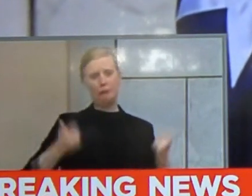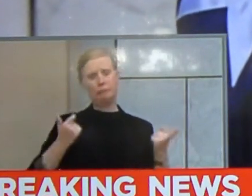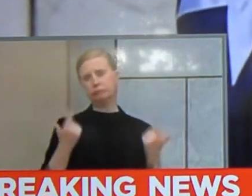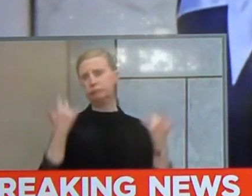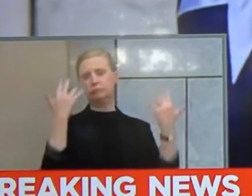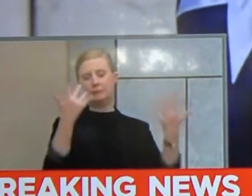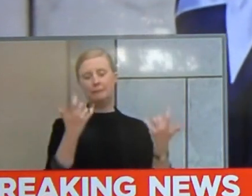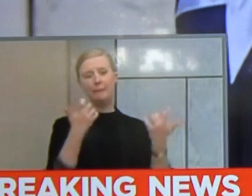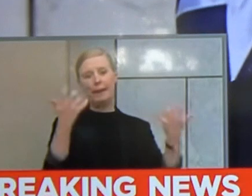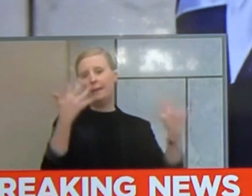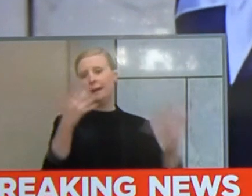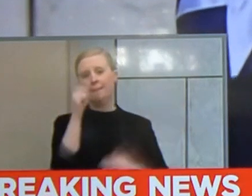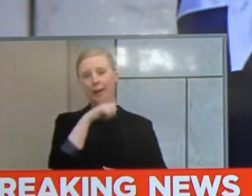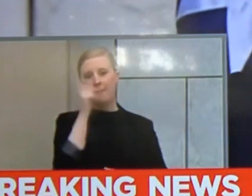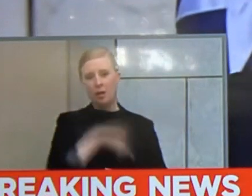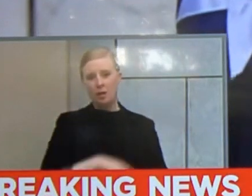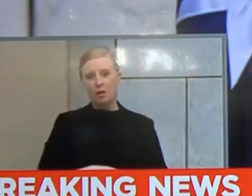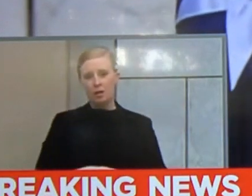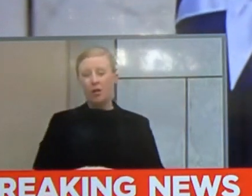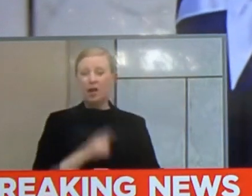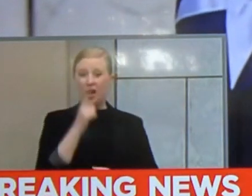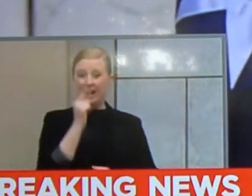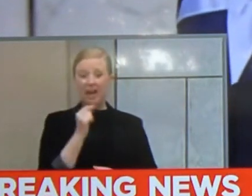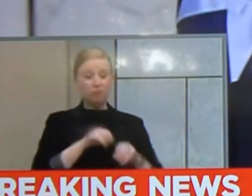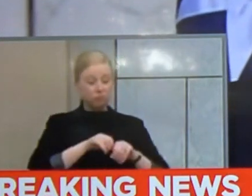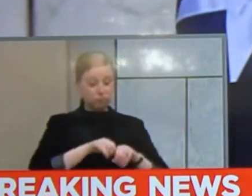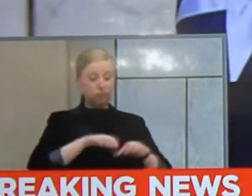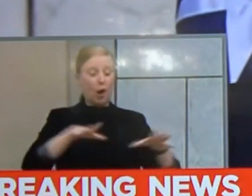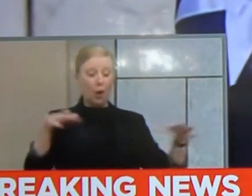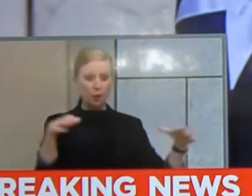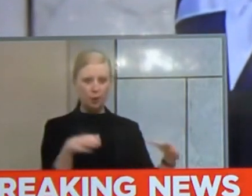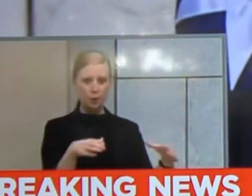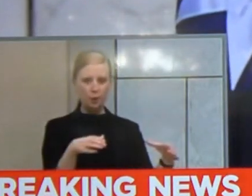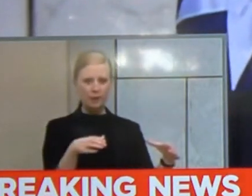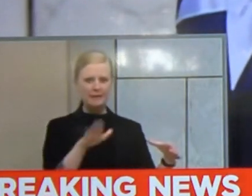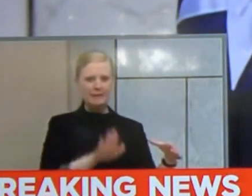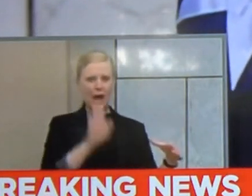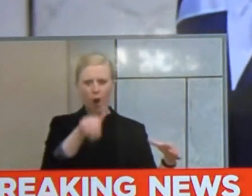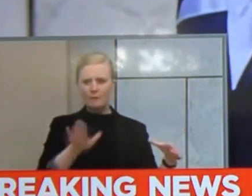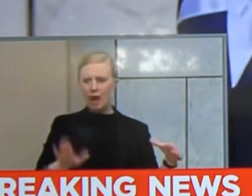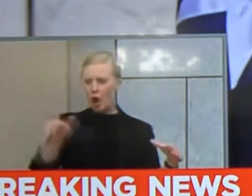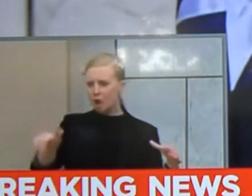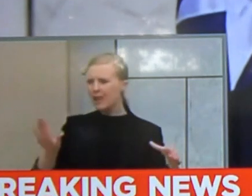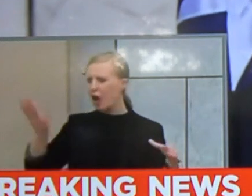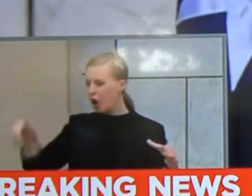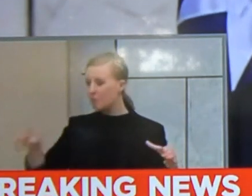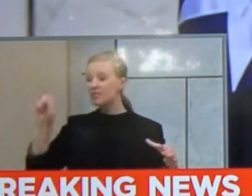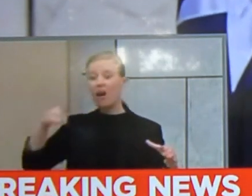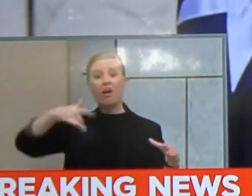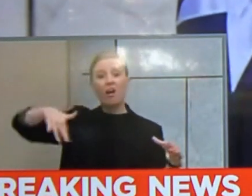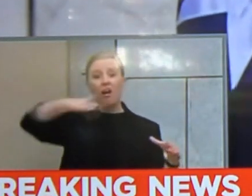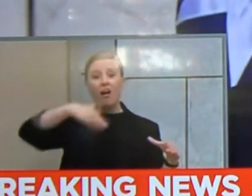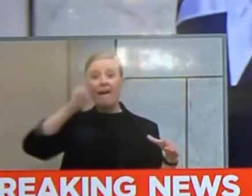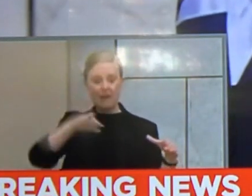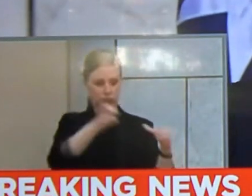I think they have been pretty transparent, but as I said, I'm only confident about our numbers. I'm certainly not confident that the numbers even